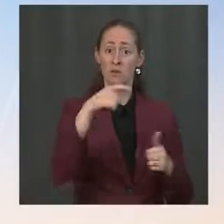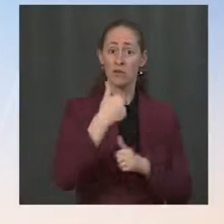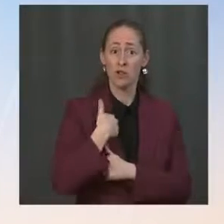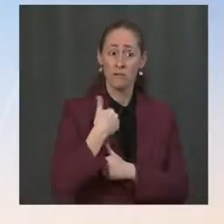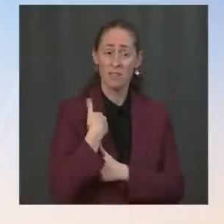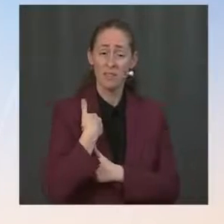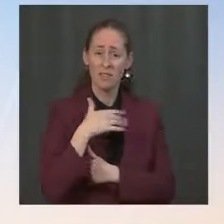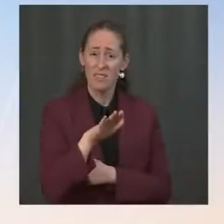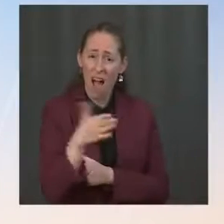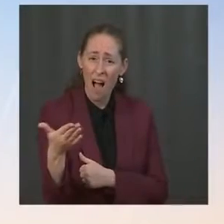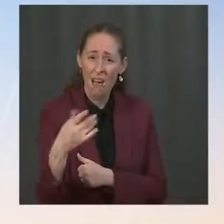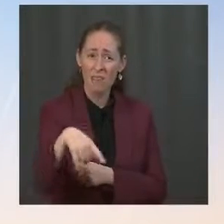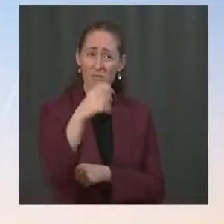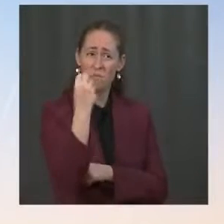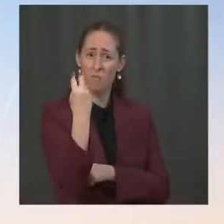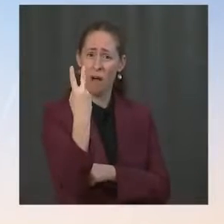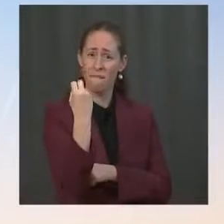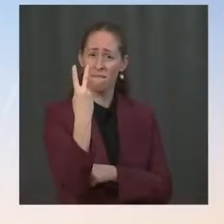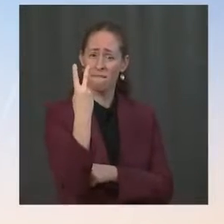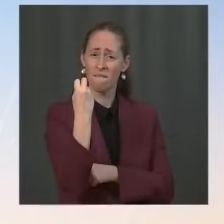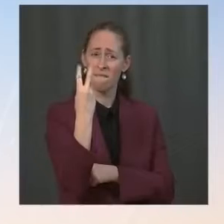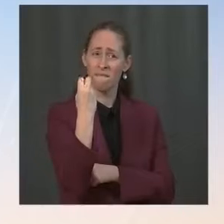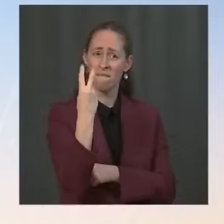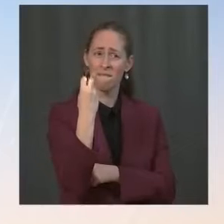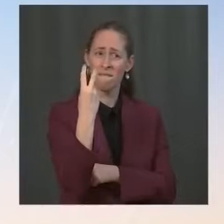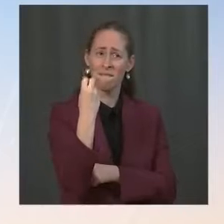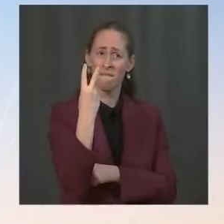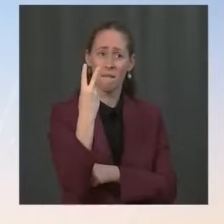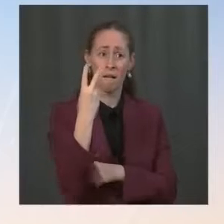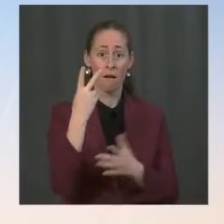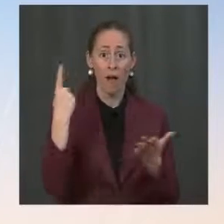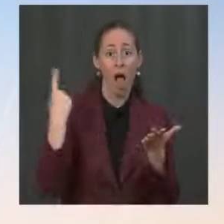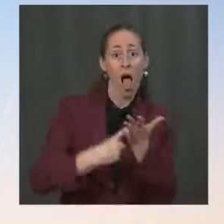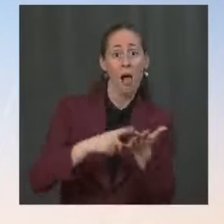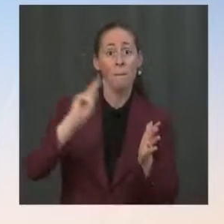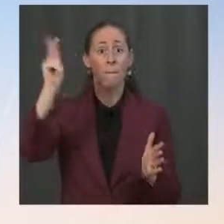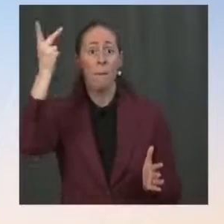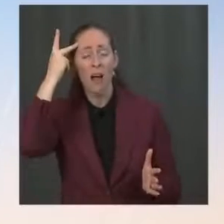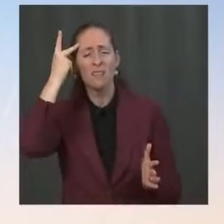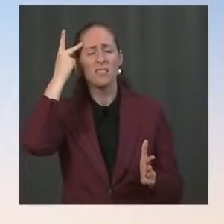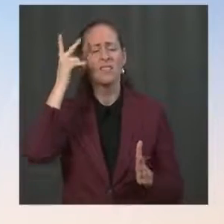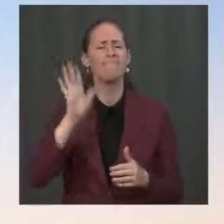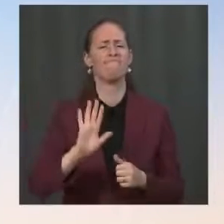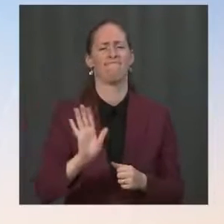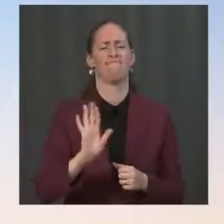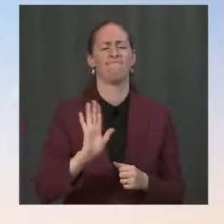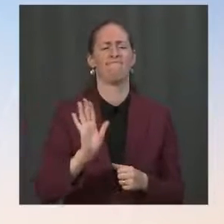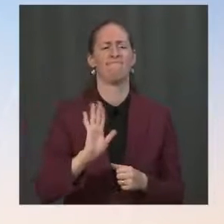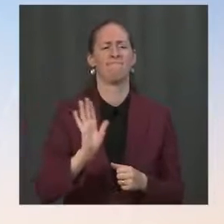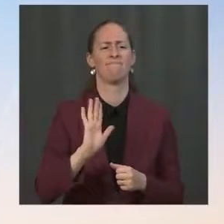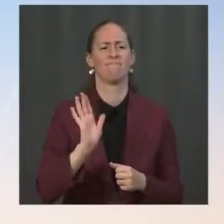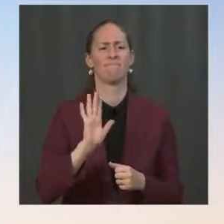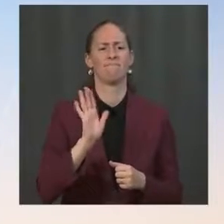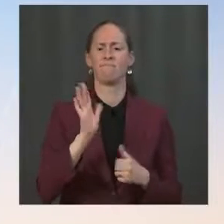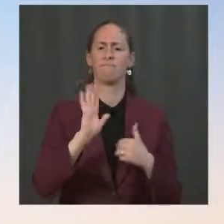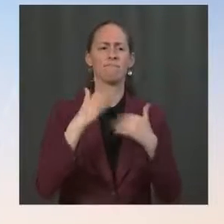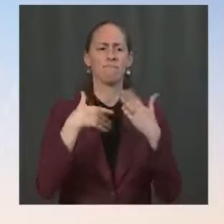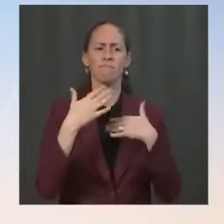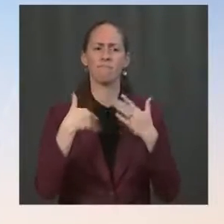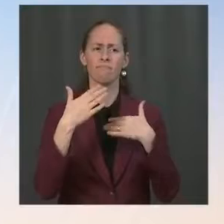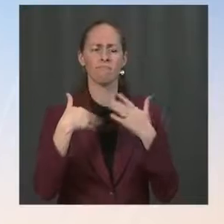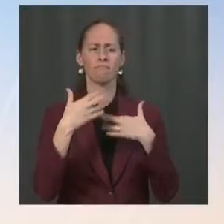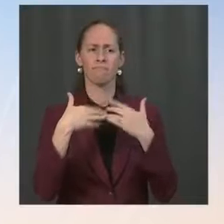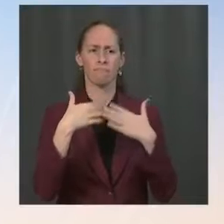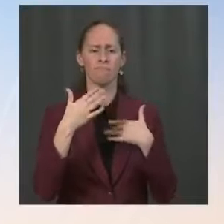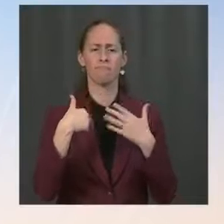the hands of terrorists. It's not a day for politics, and we would expect that any American, whether they're elected or not, would